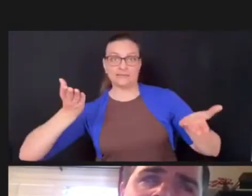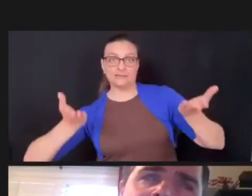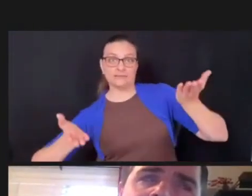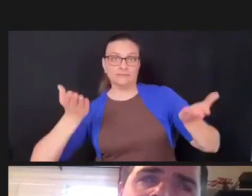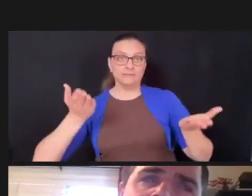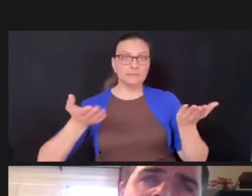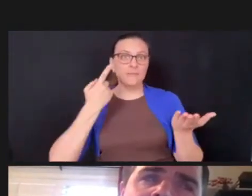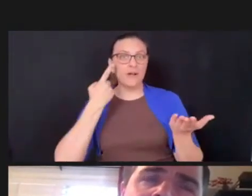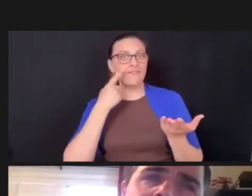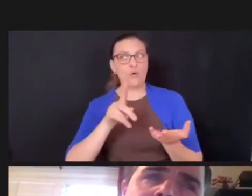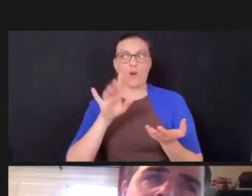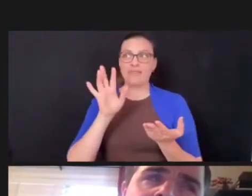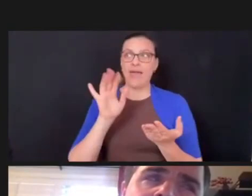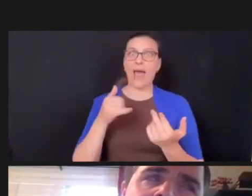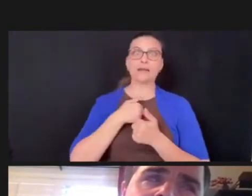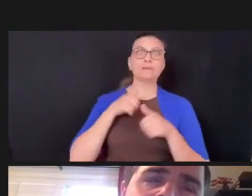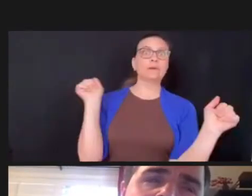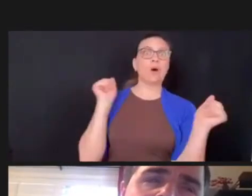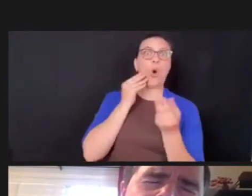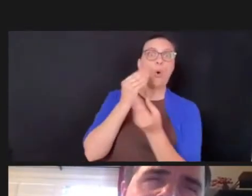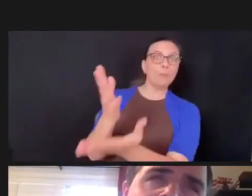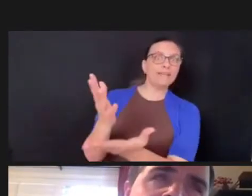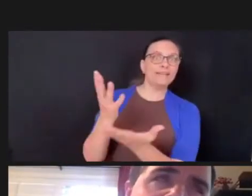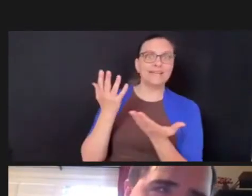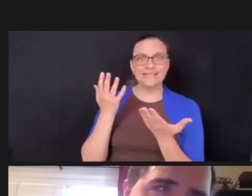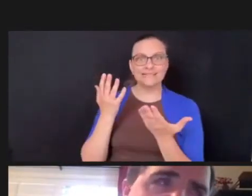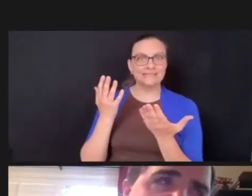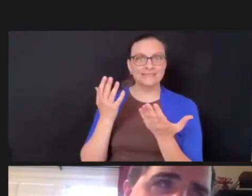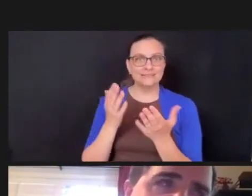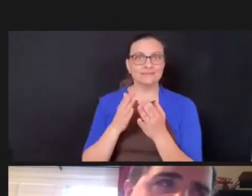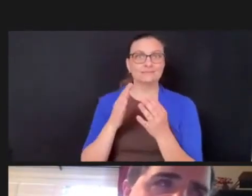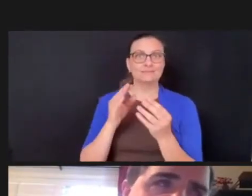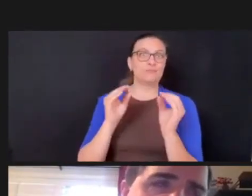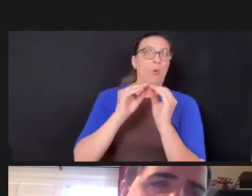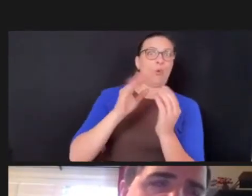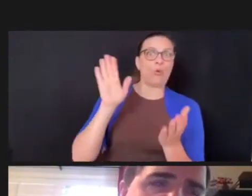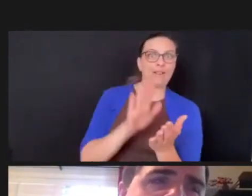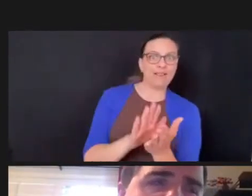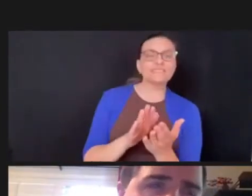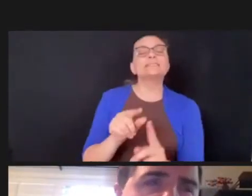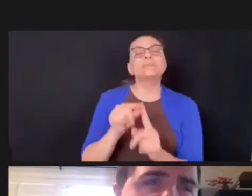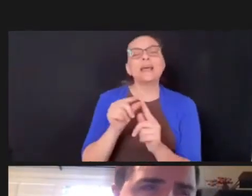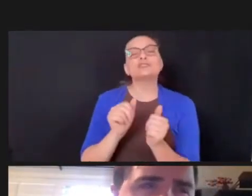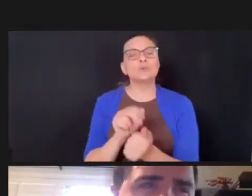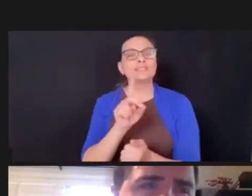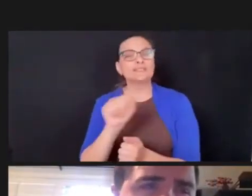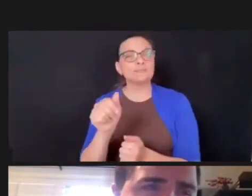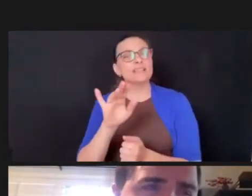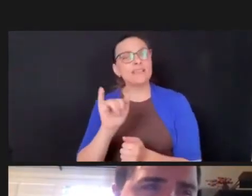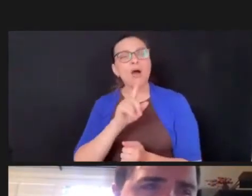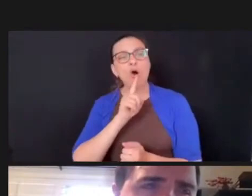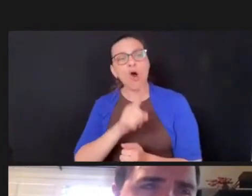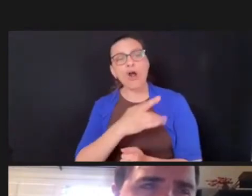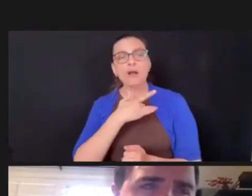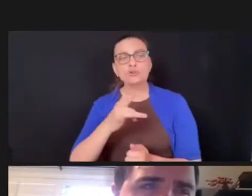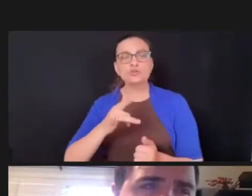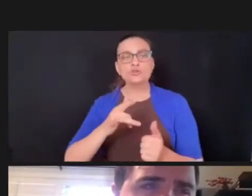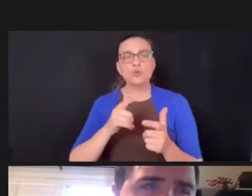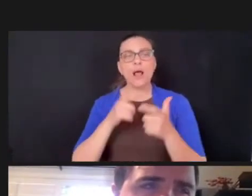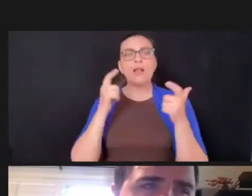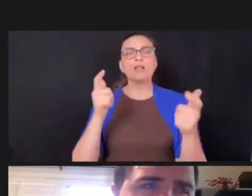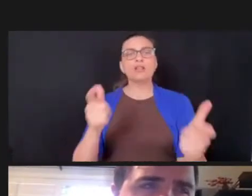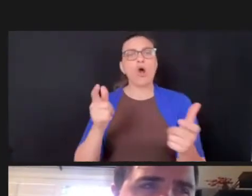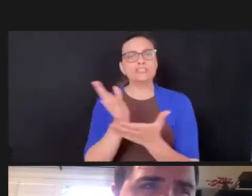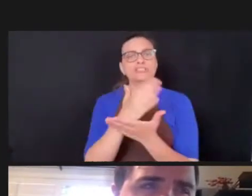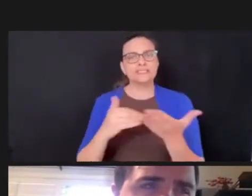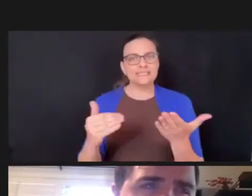especially with disabilities that are to a large extent concealable. One thing that you touched on,